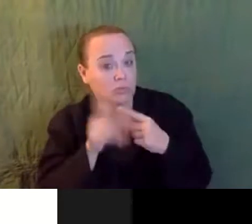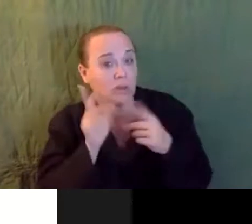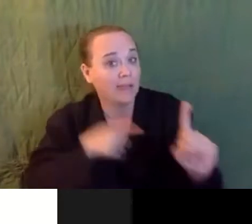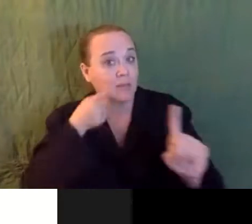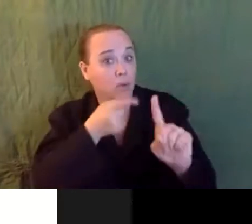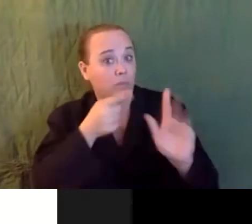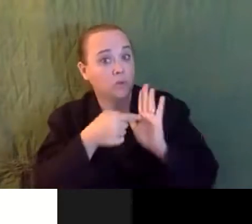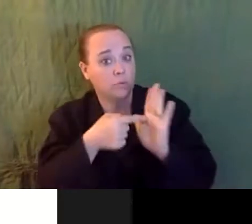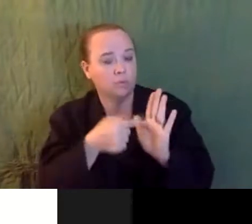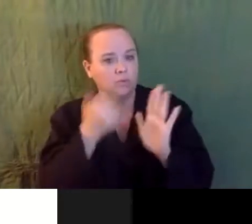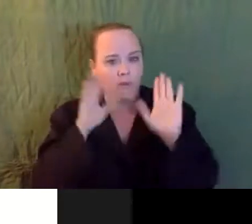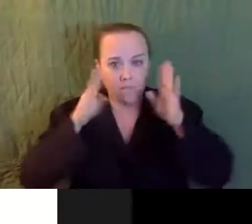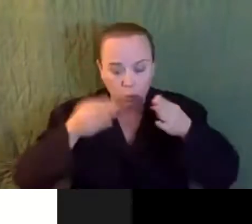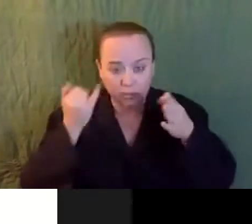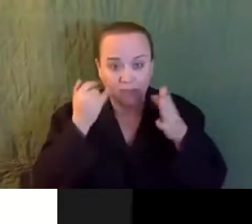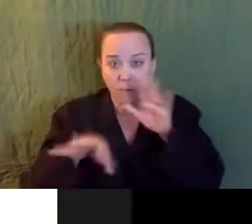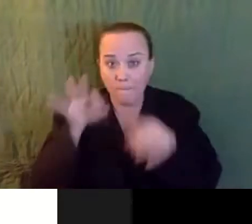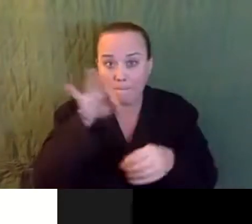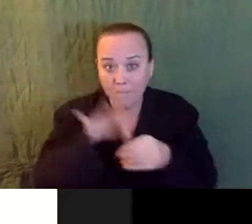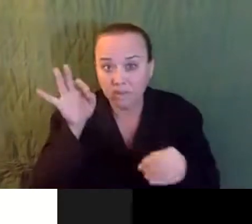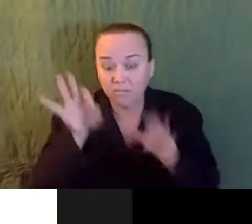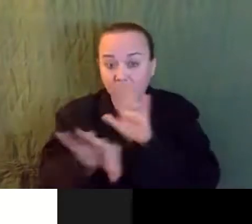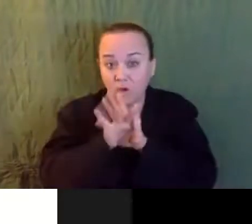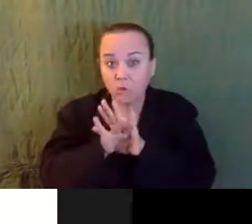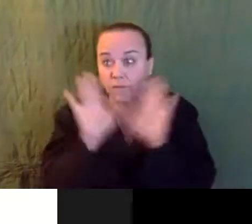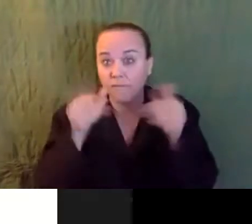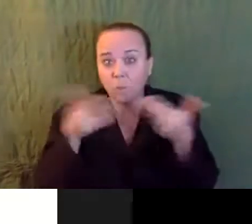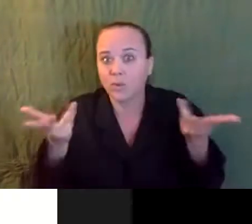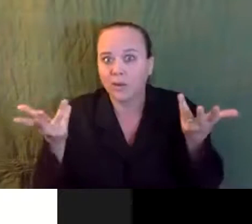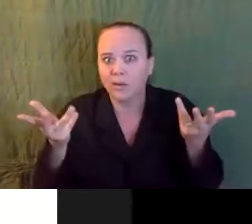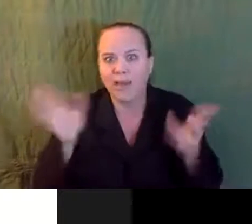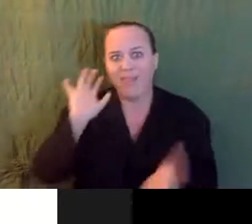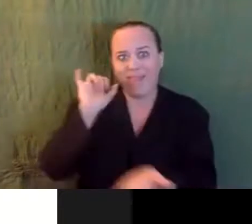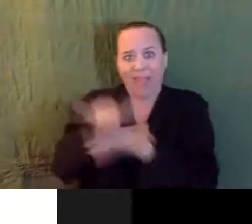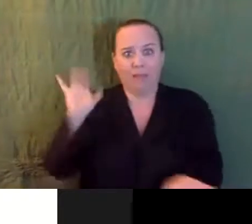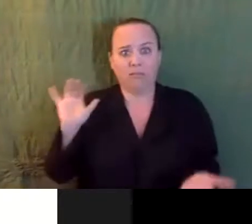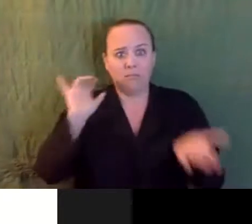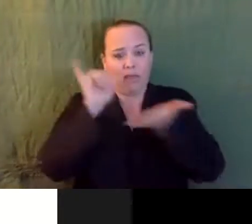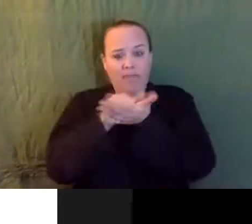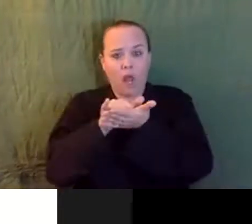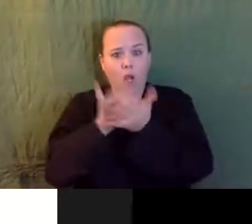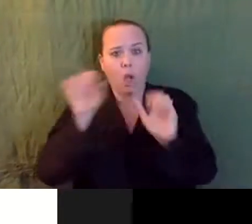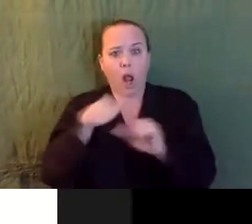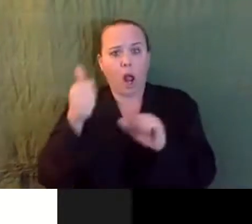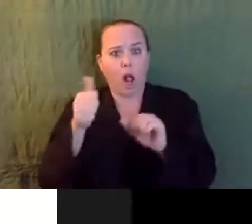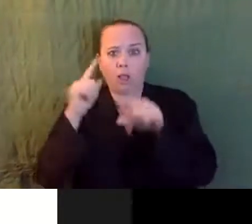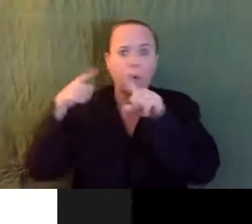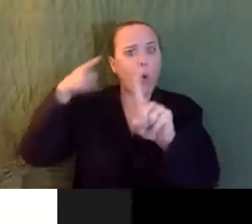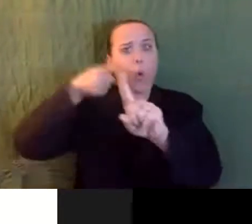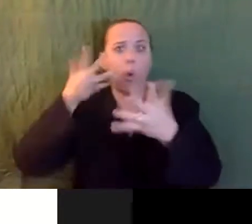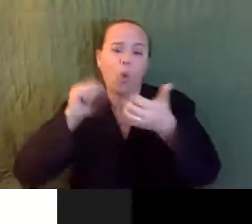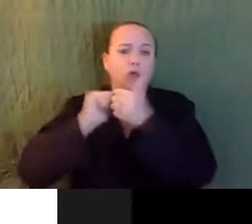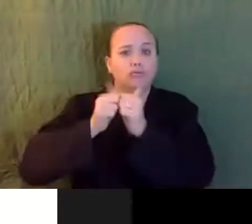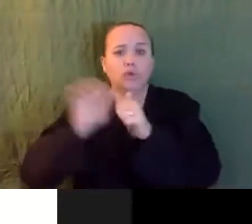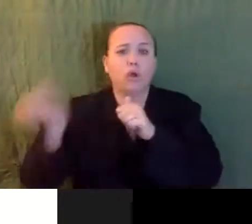now. Should I get elected, I'm not focused on anything other than that. I have no other aspirations right this minute to run for